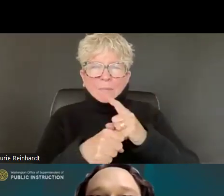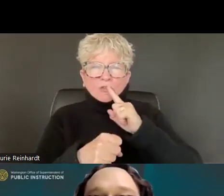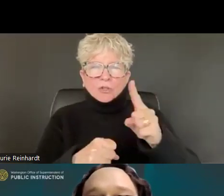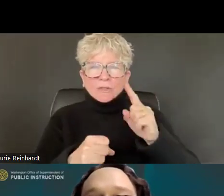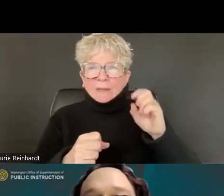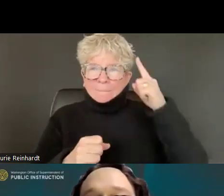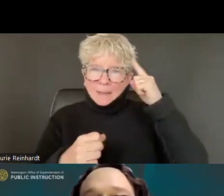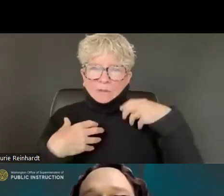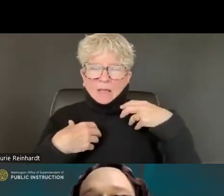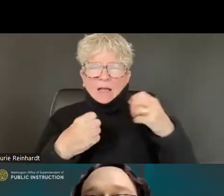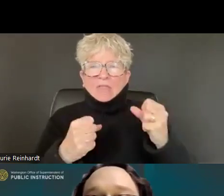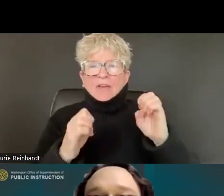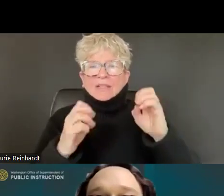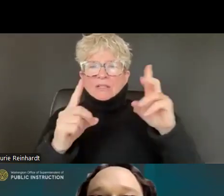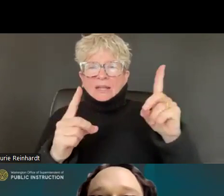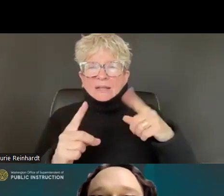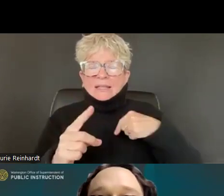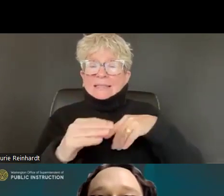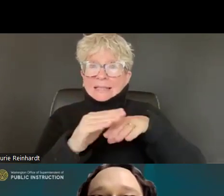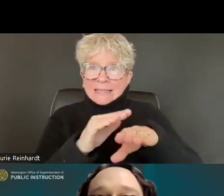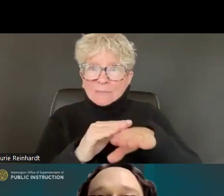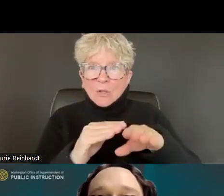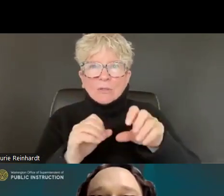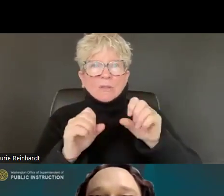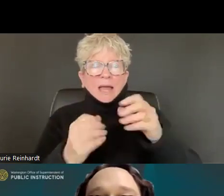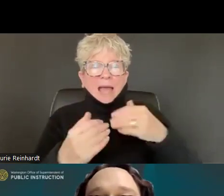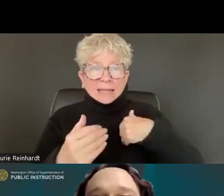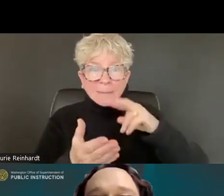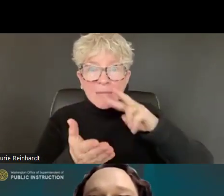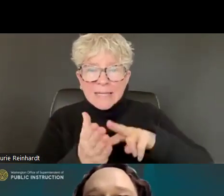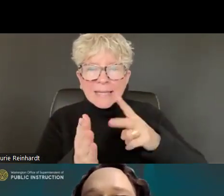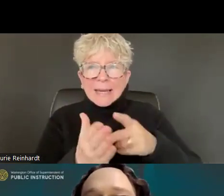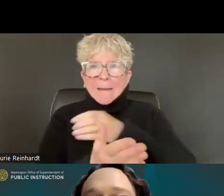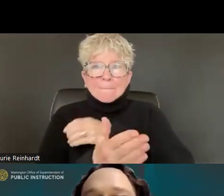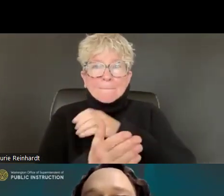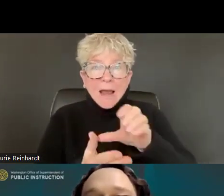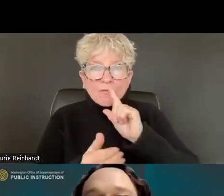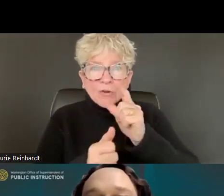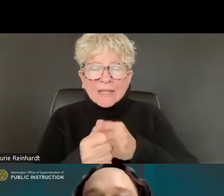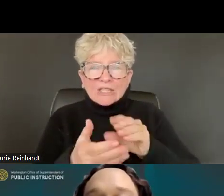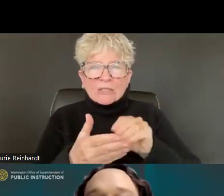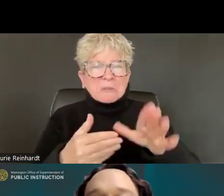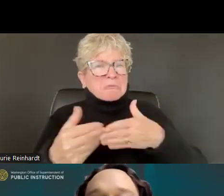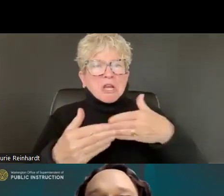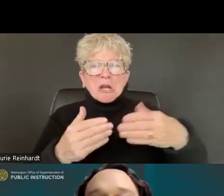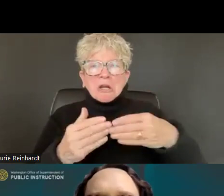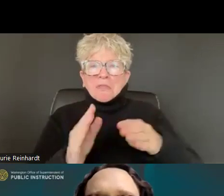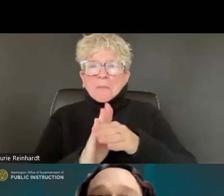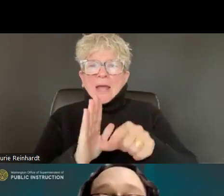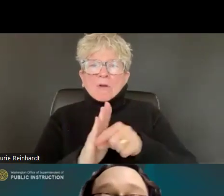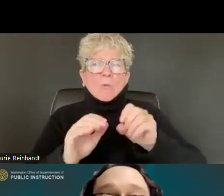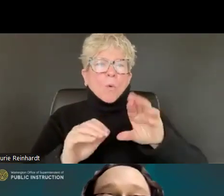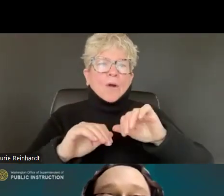is accessible, meaningful, empowering for every student, regardless of their background or learning preferences.